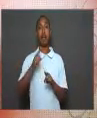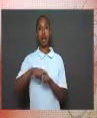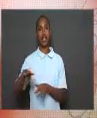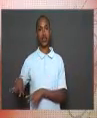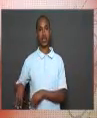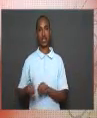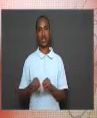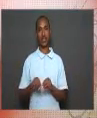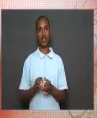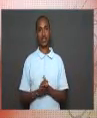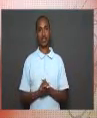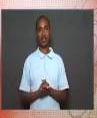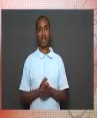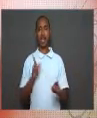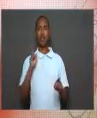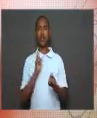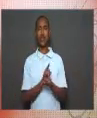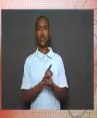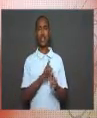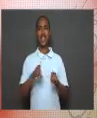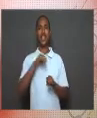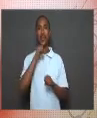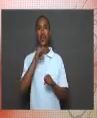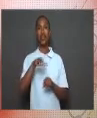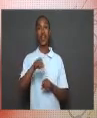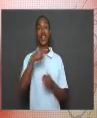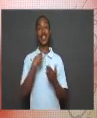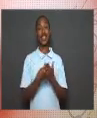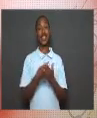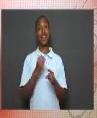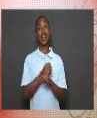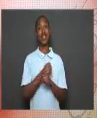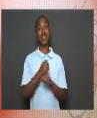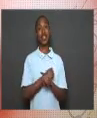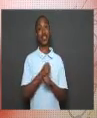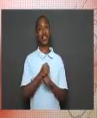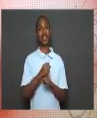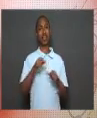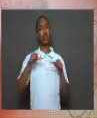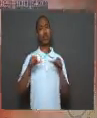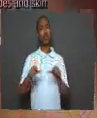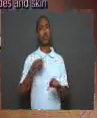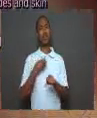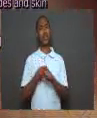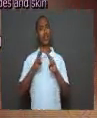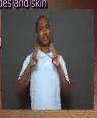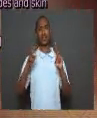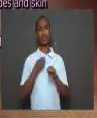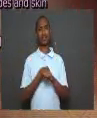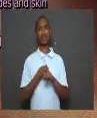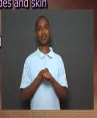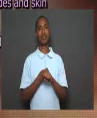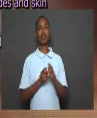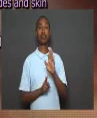Welcome back, students. I am sure you did not find this activity to be too difficult.